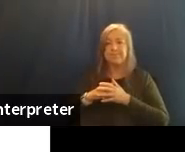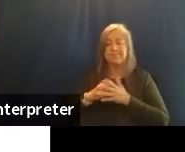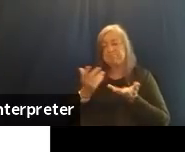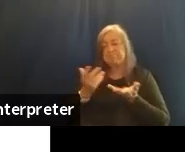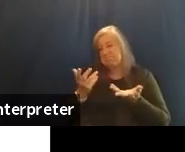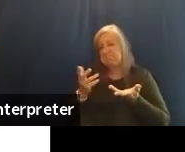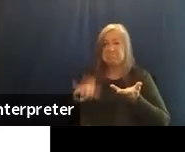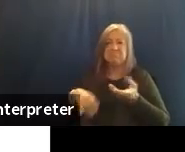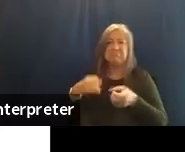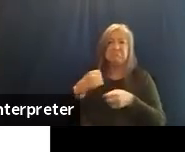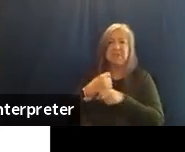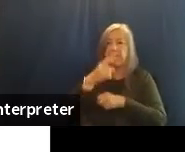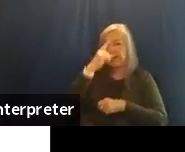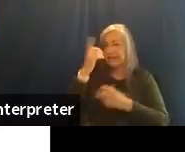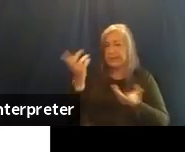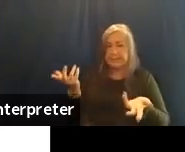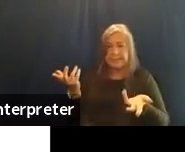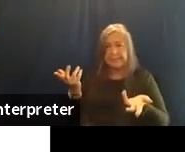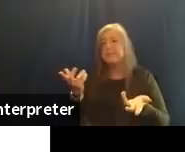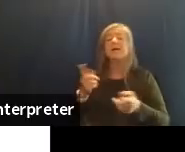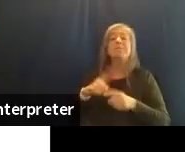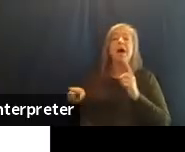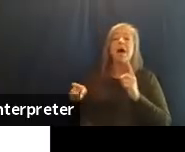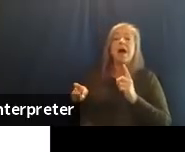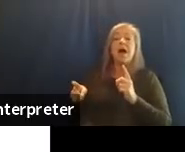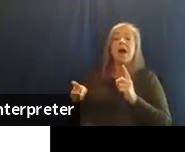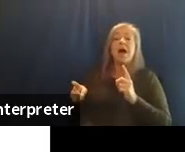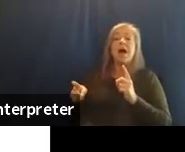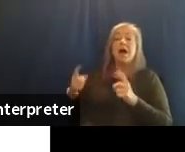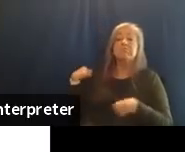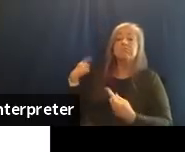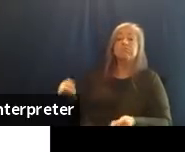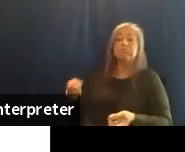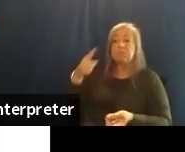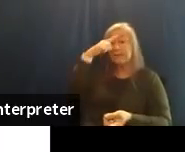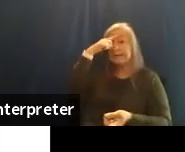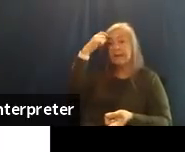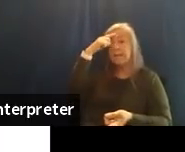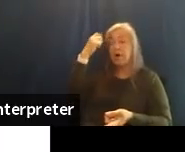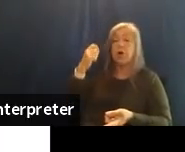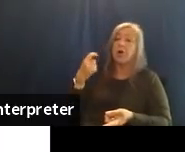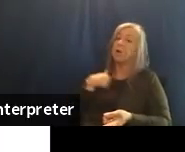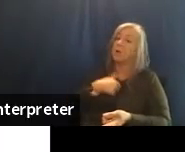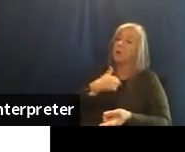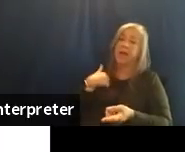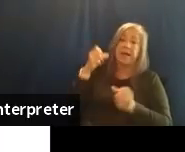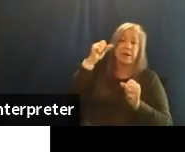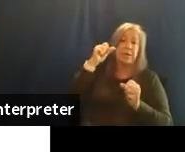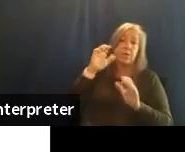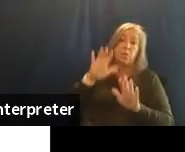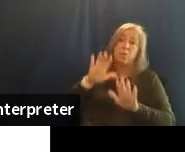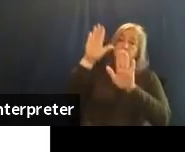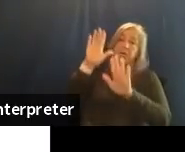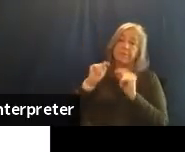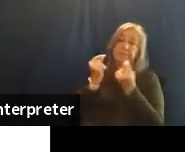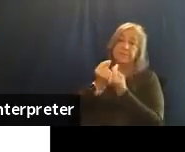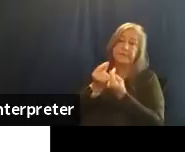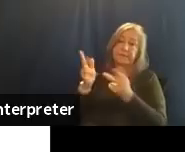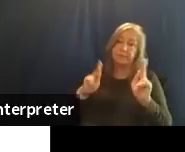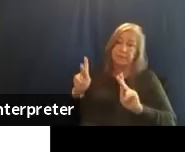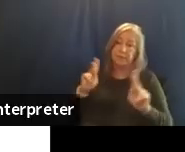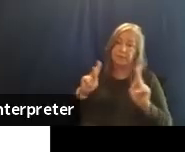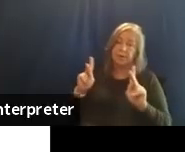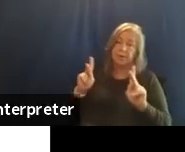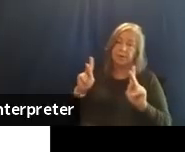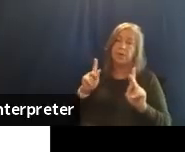but in all of our work this summer with the amazing team of people who were brainstorming how to get this done, we